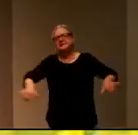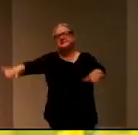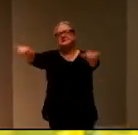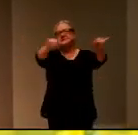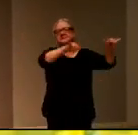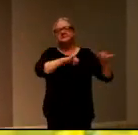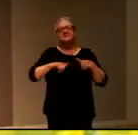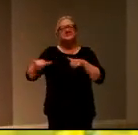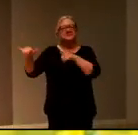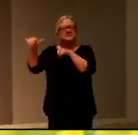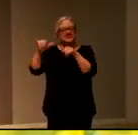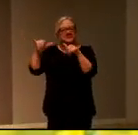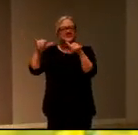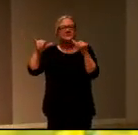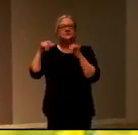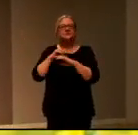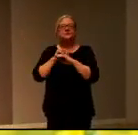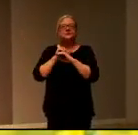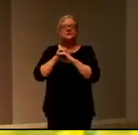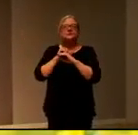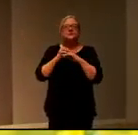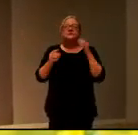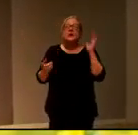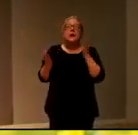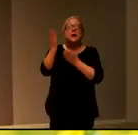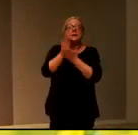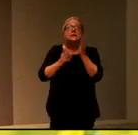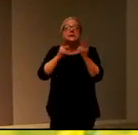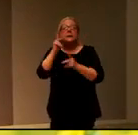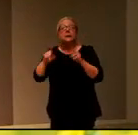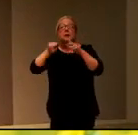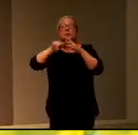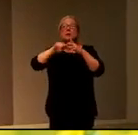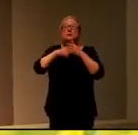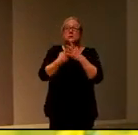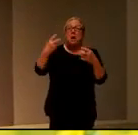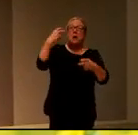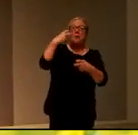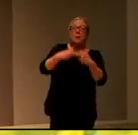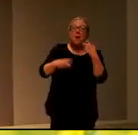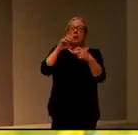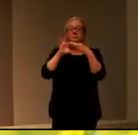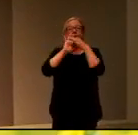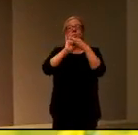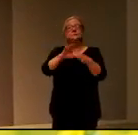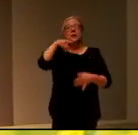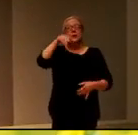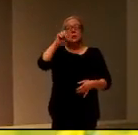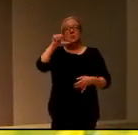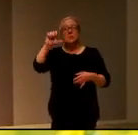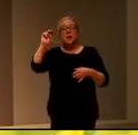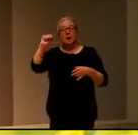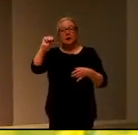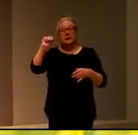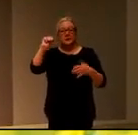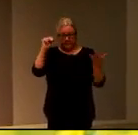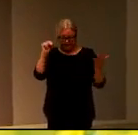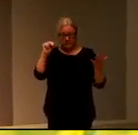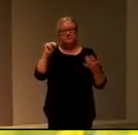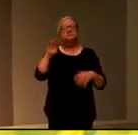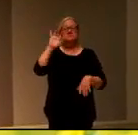entry point for people on climate change. This is anecdotal, we need to study this. But pollen